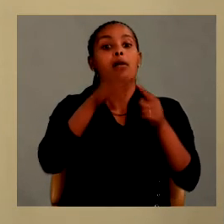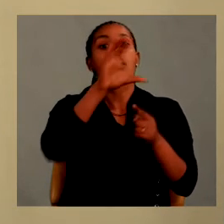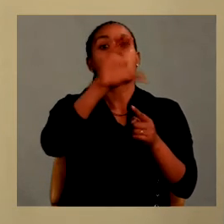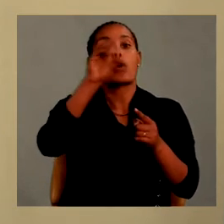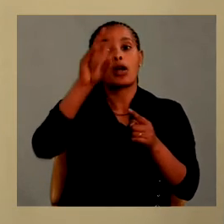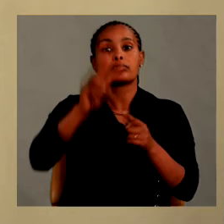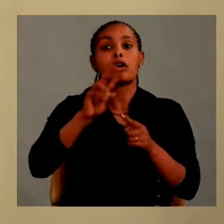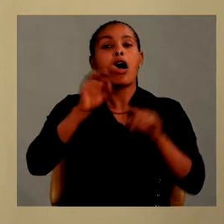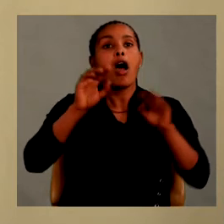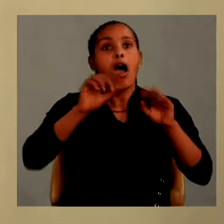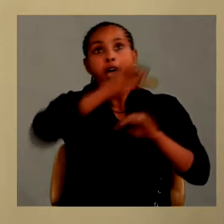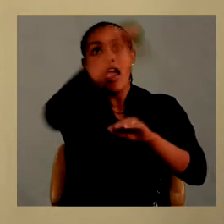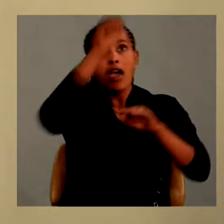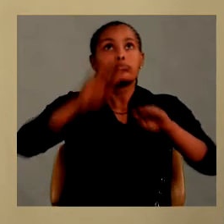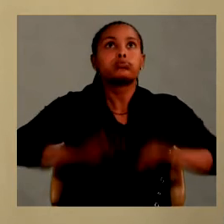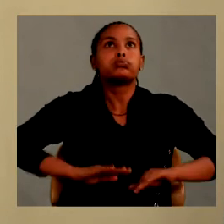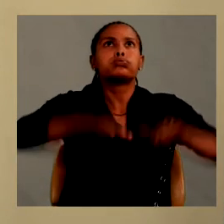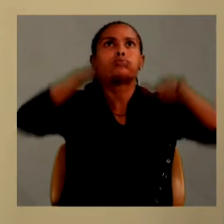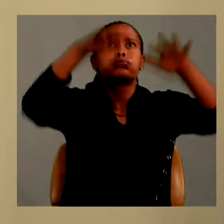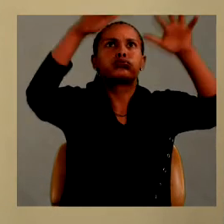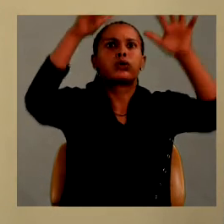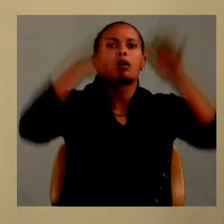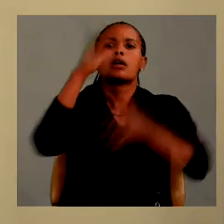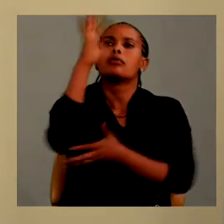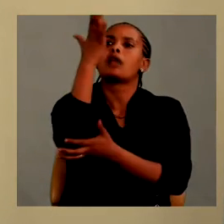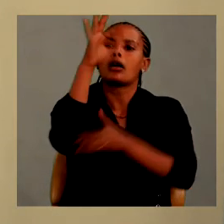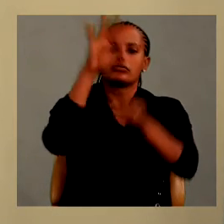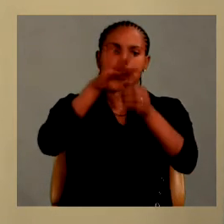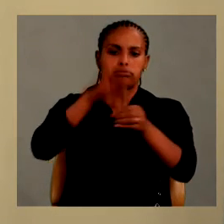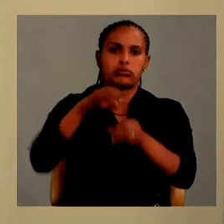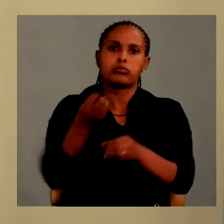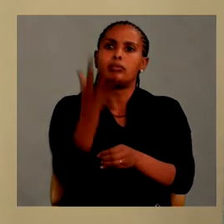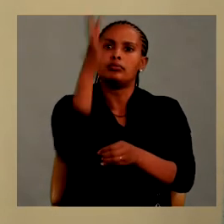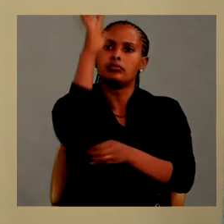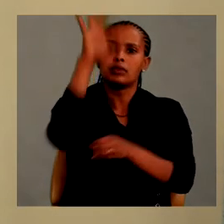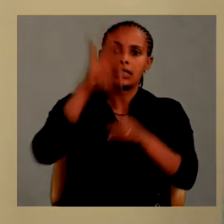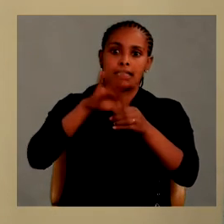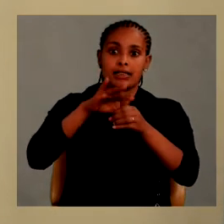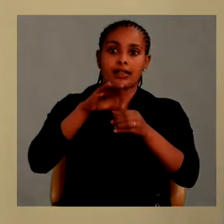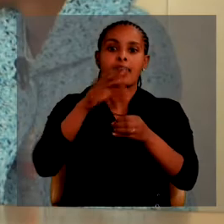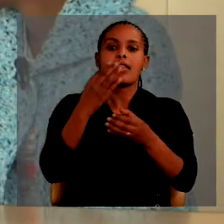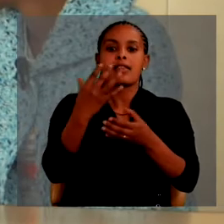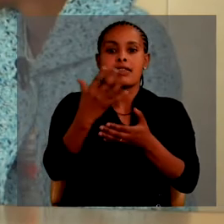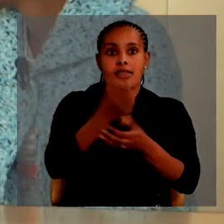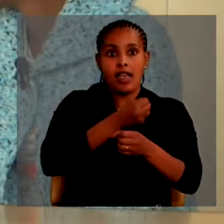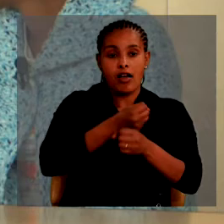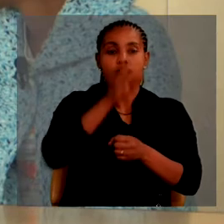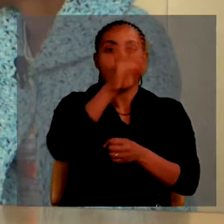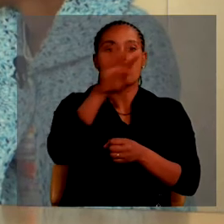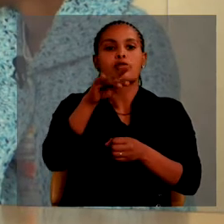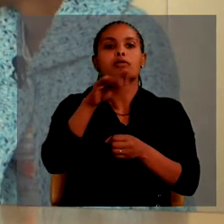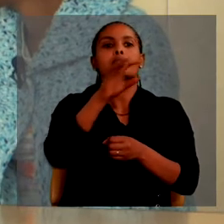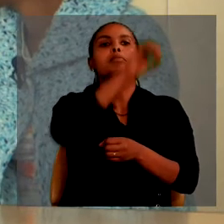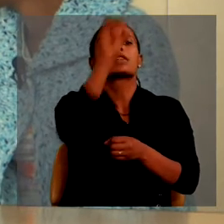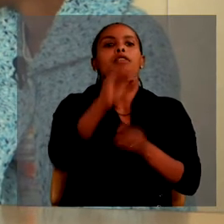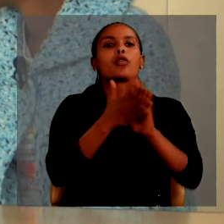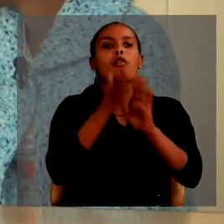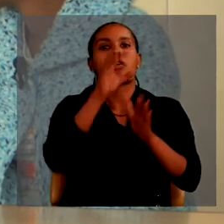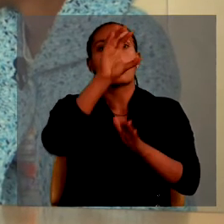dioxide into the air, if they plant trees and if the trees take 44 grams of carbon